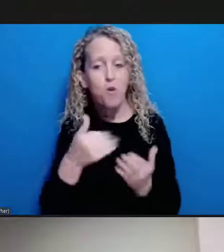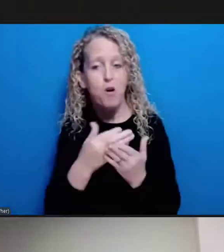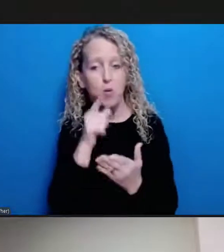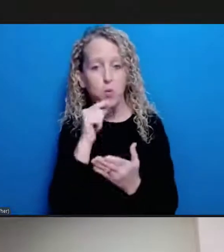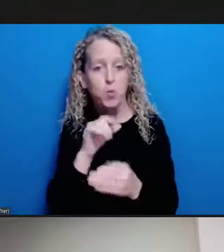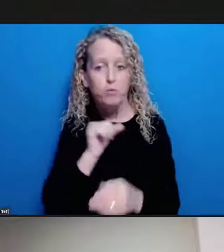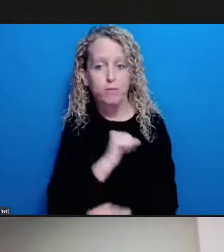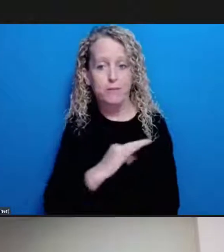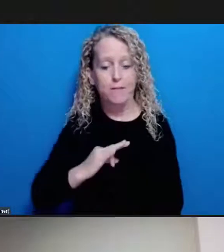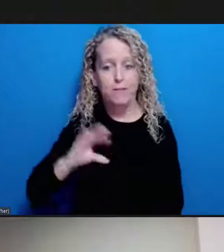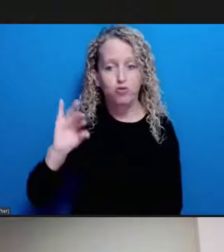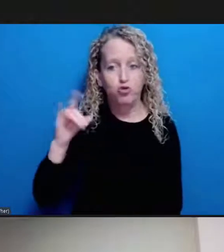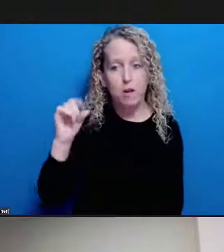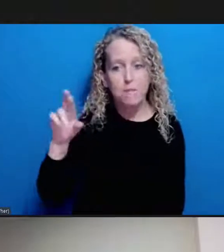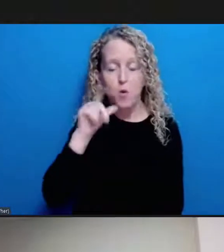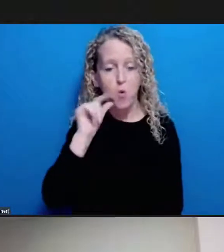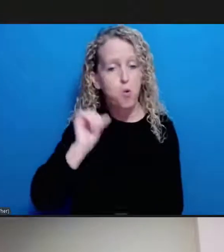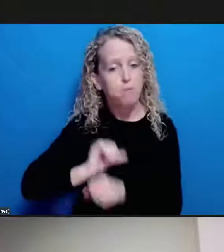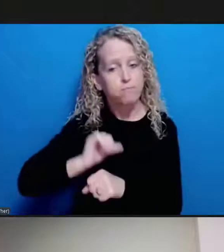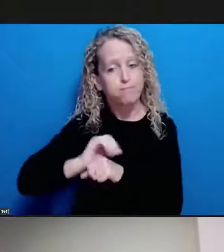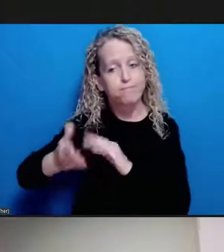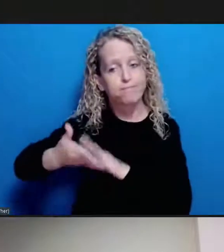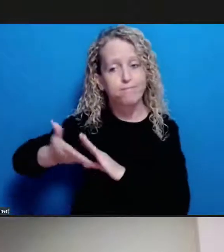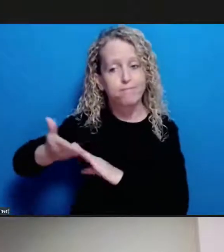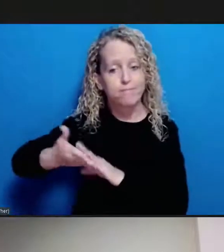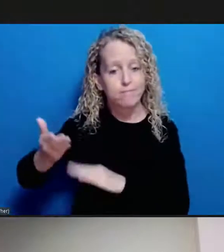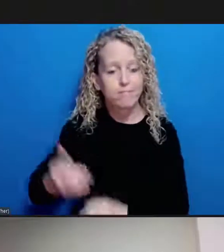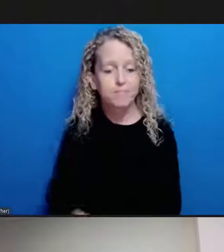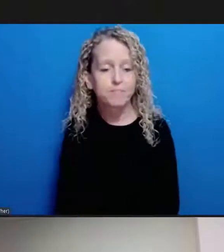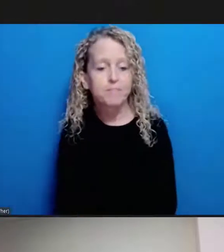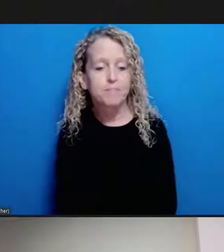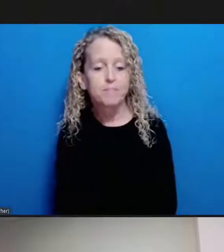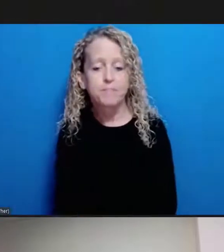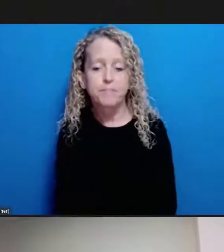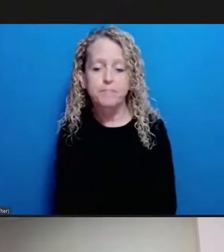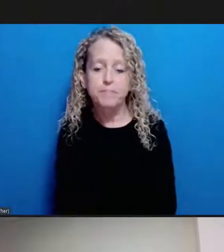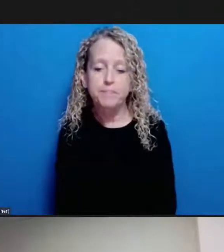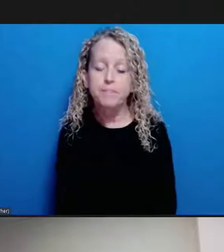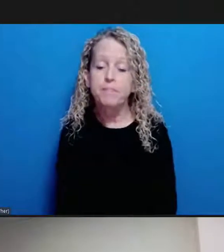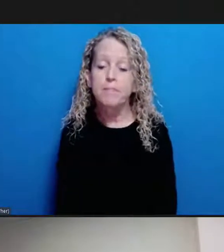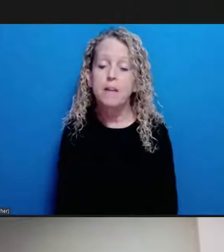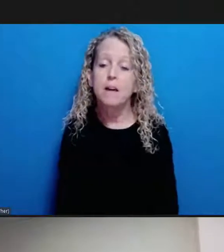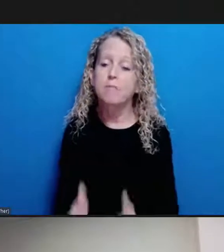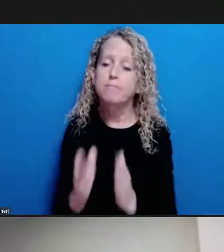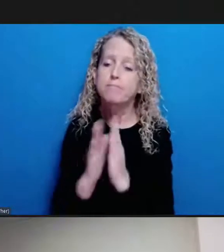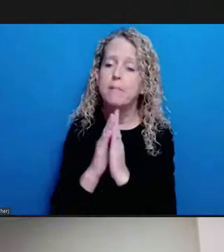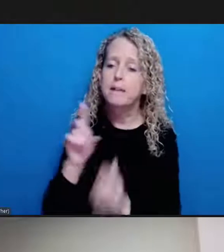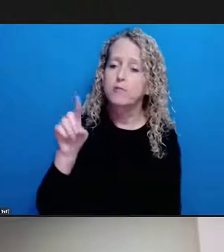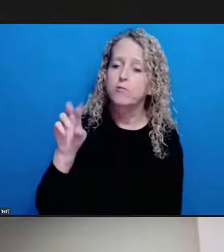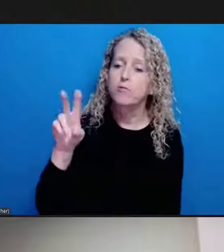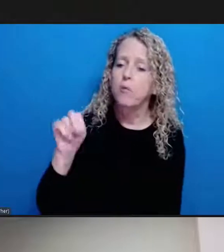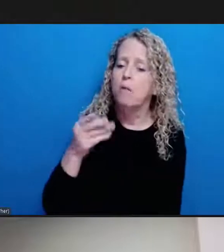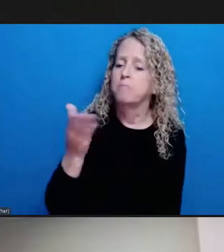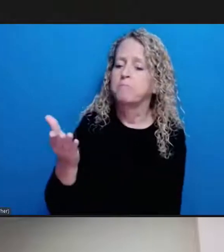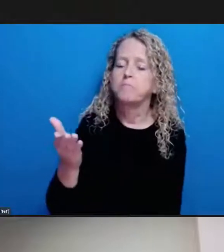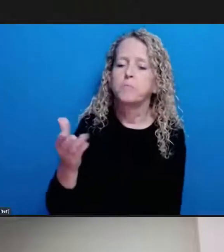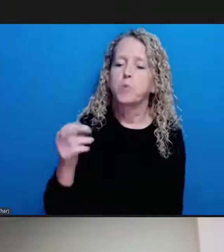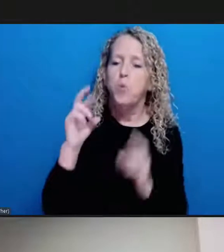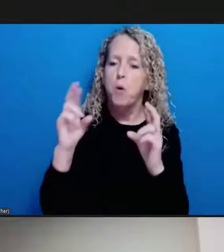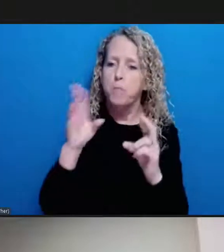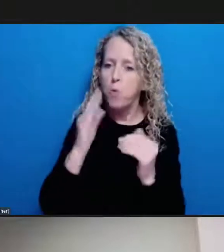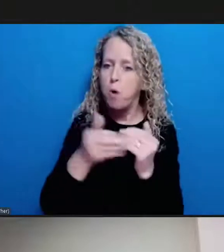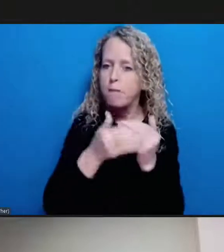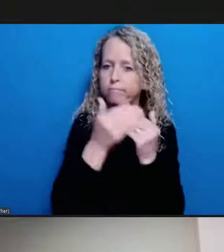been working on that. Don, what do you hope will be different in the coming year, I suppose, in the